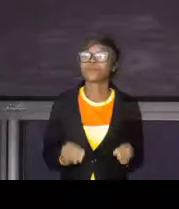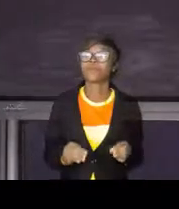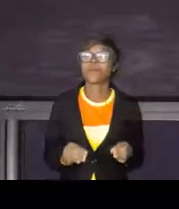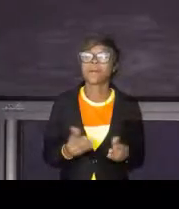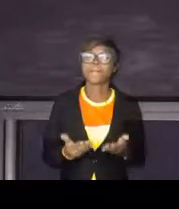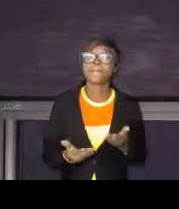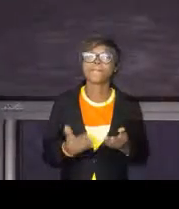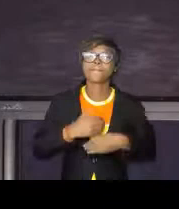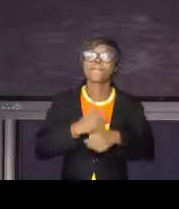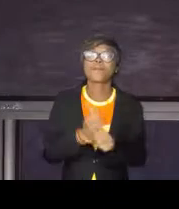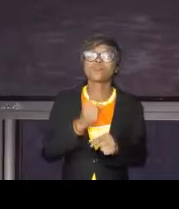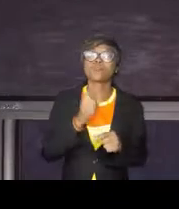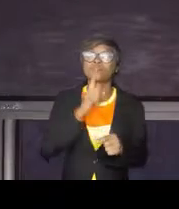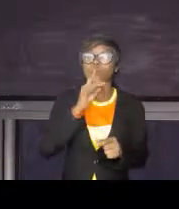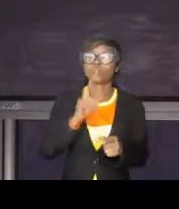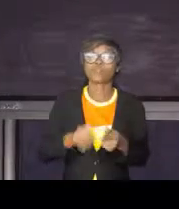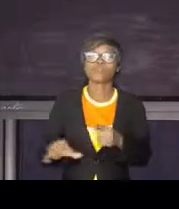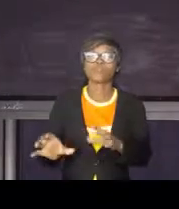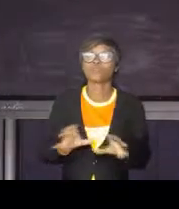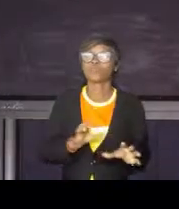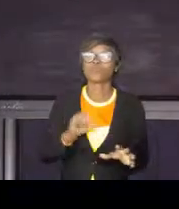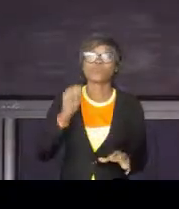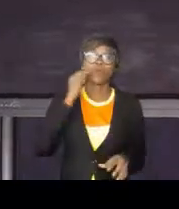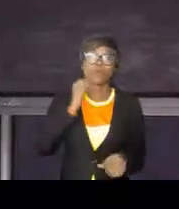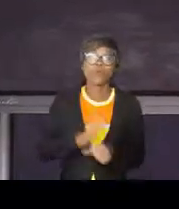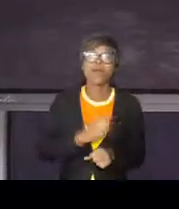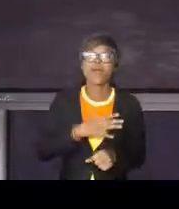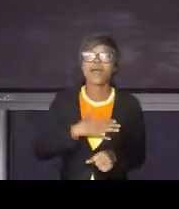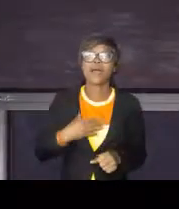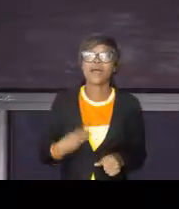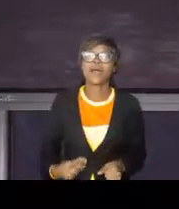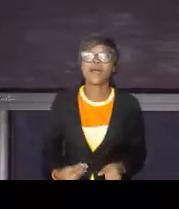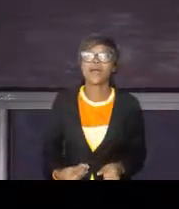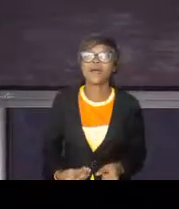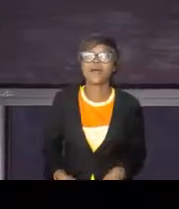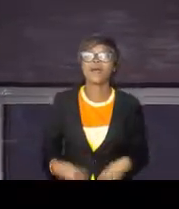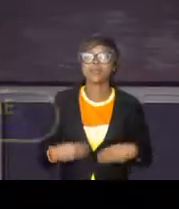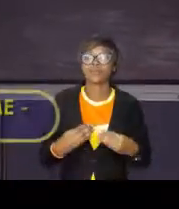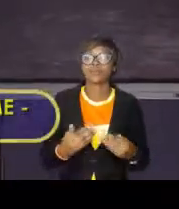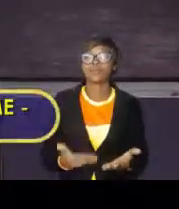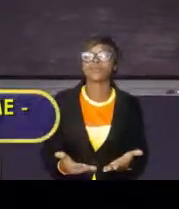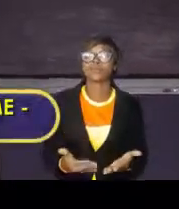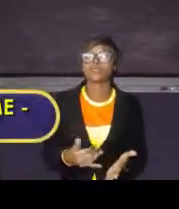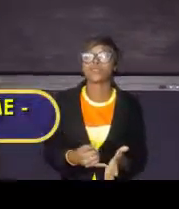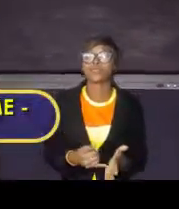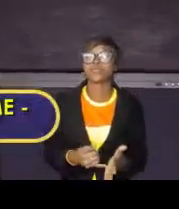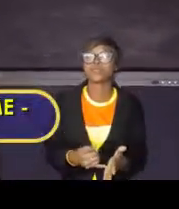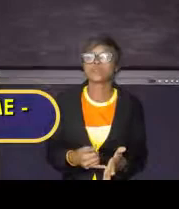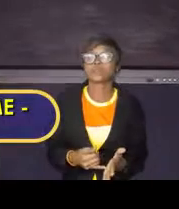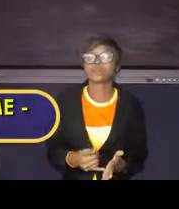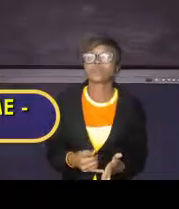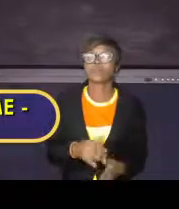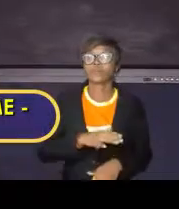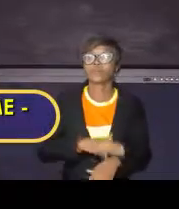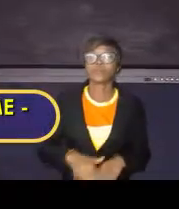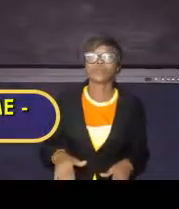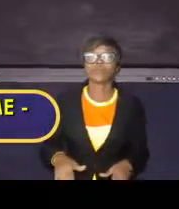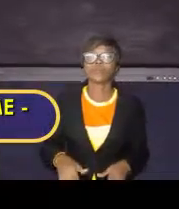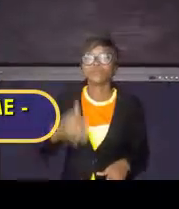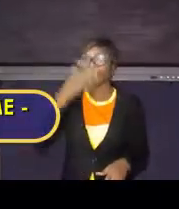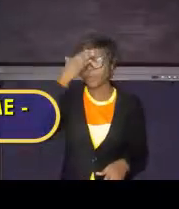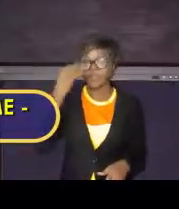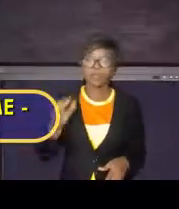So, make sure you do your homework and submit promptly. Don't